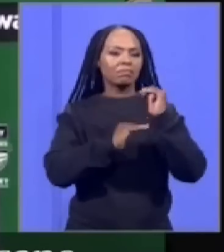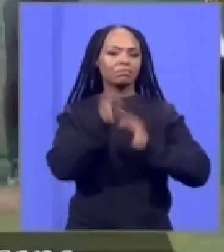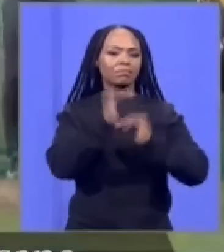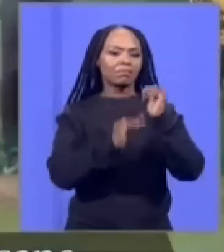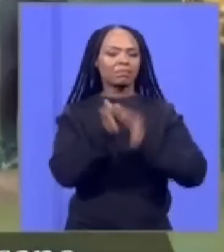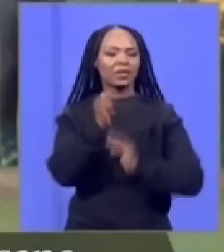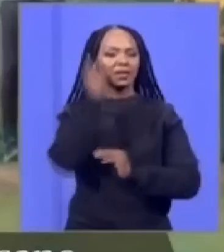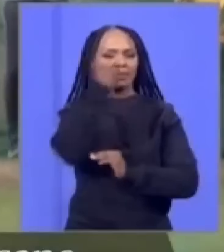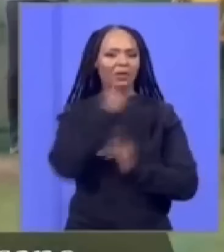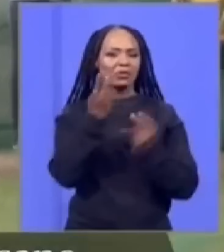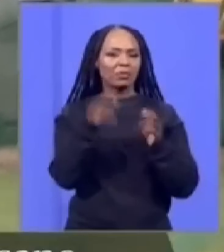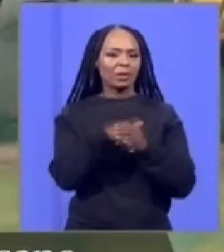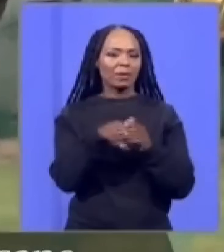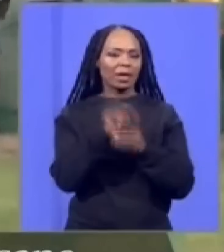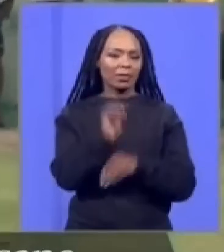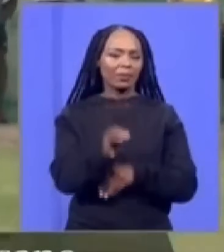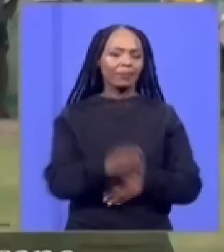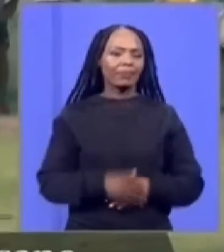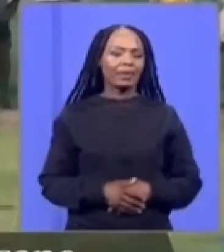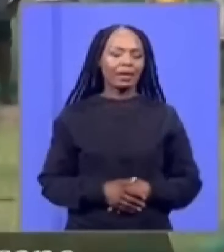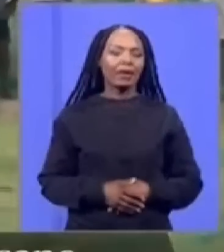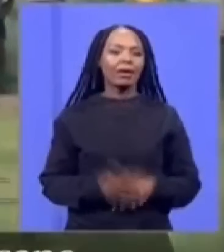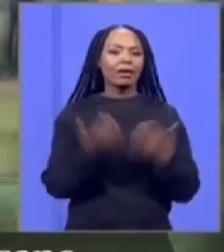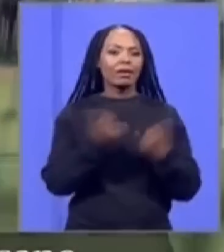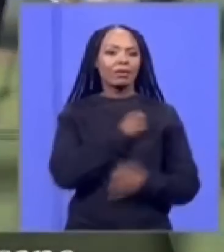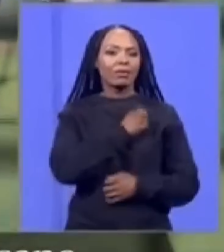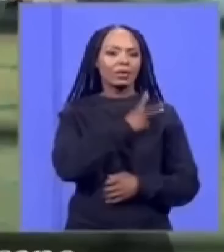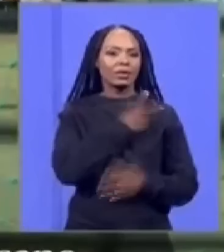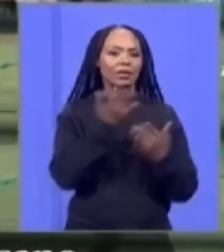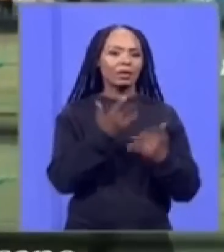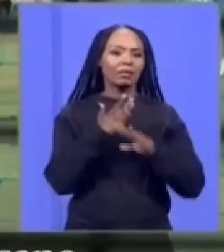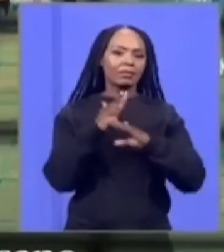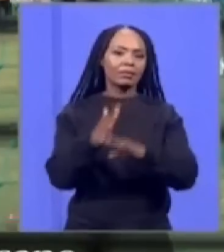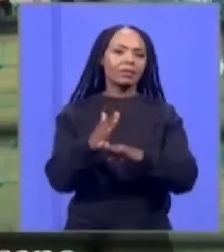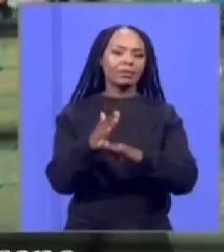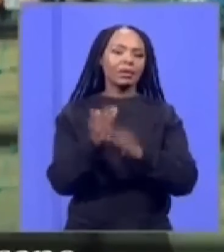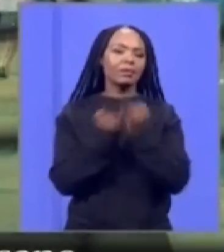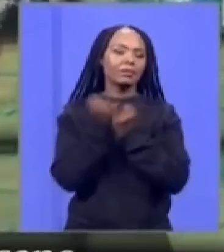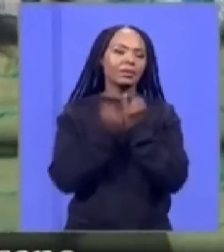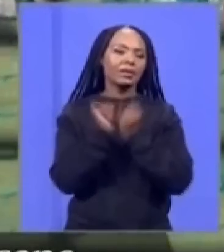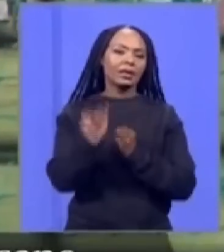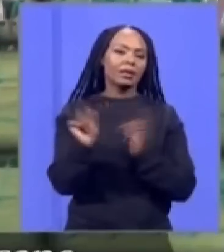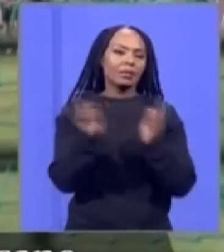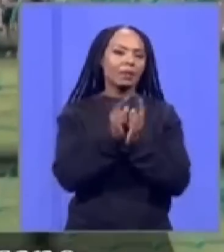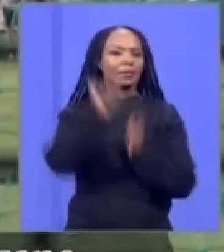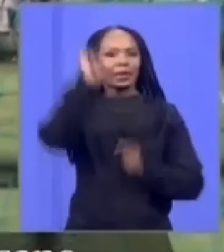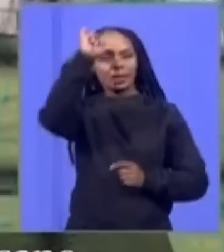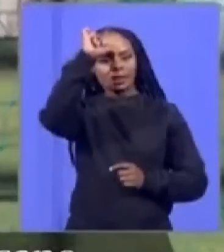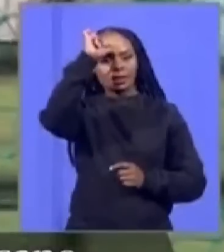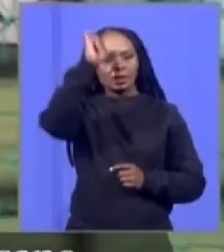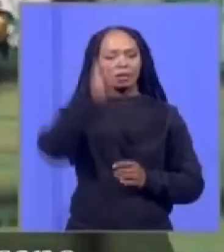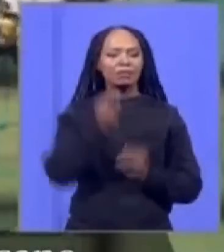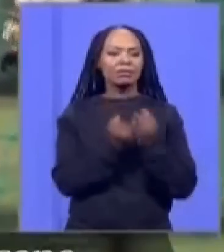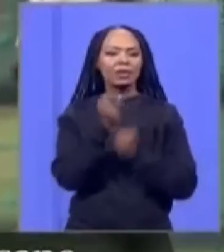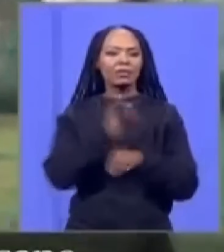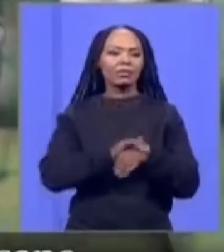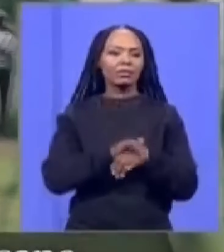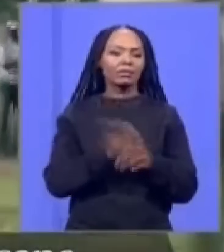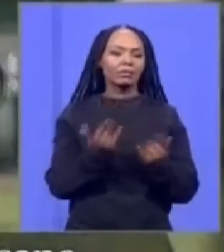new faces. Dipapading di Proteas di batla ho sireletsa rekoto ya tsona kgahlano le India dipapading tsa teko kono